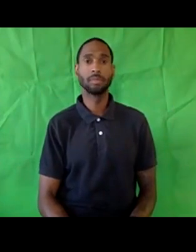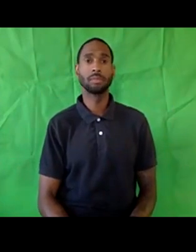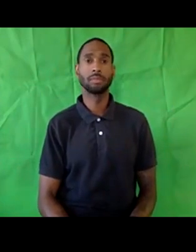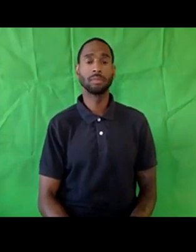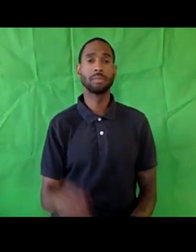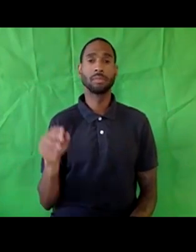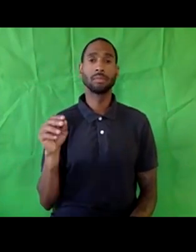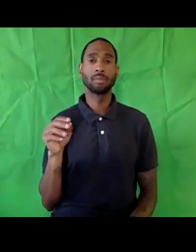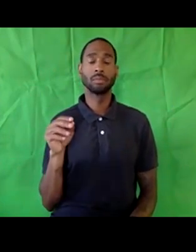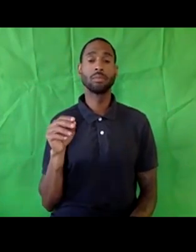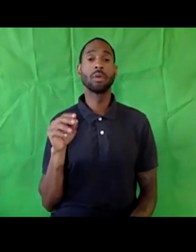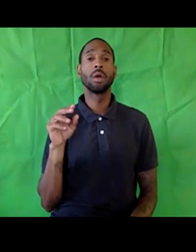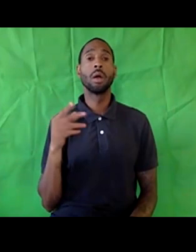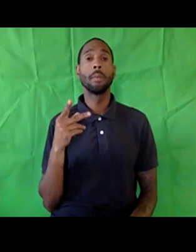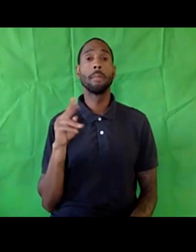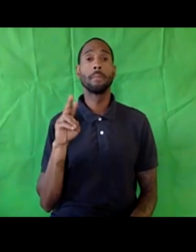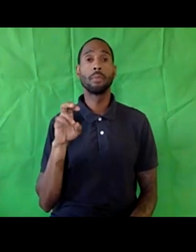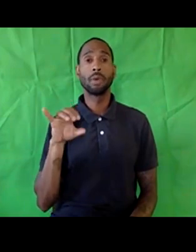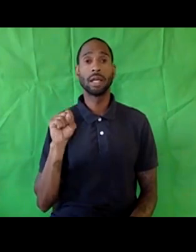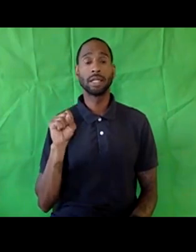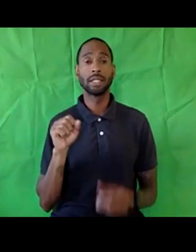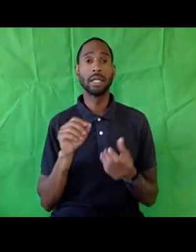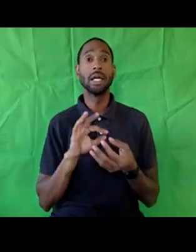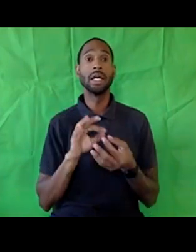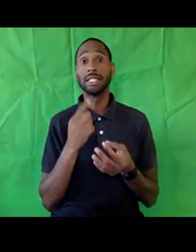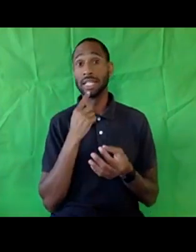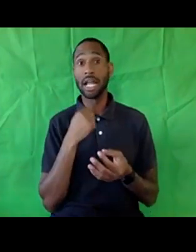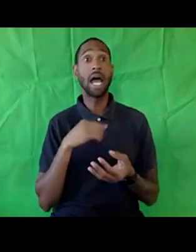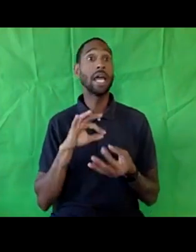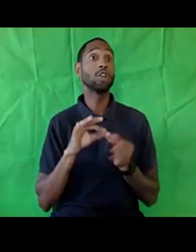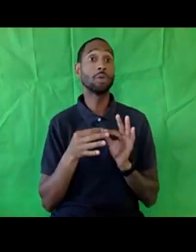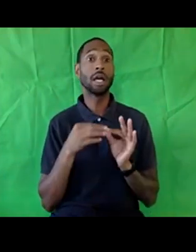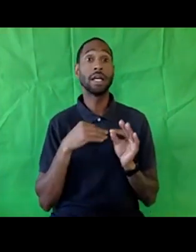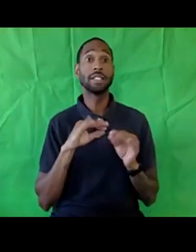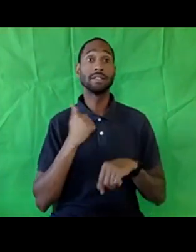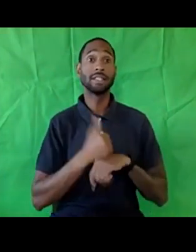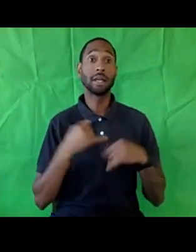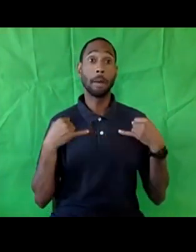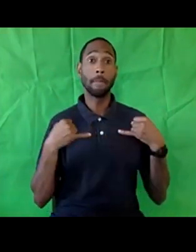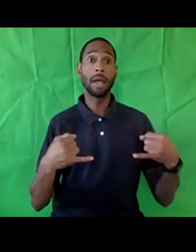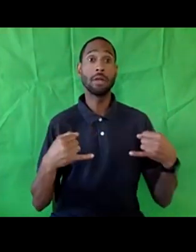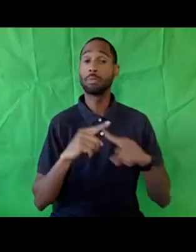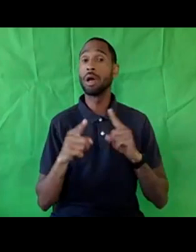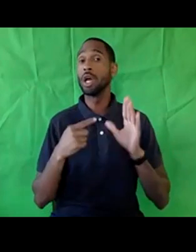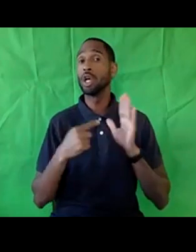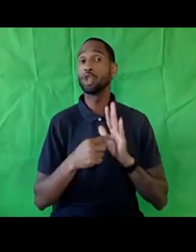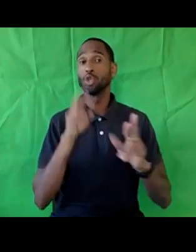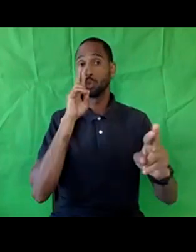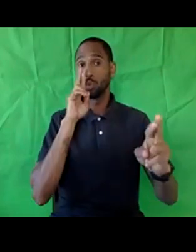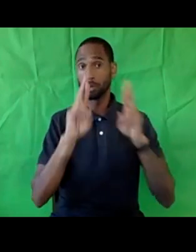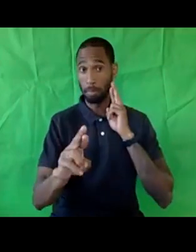Precious shared in the chat thread, I also interpreted it as setting a boundary, but still showing mutual respect and